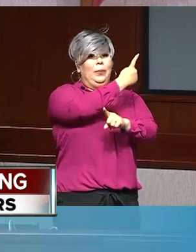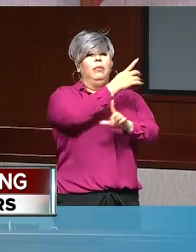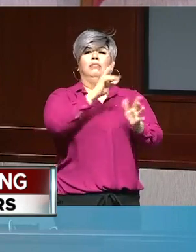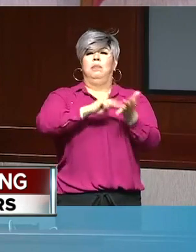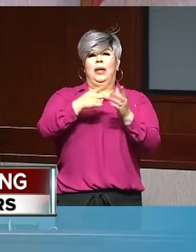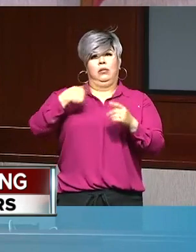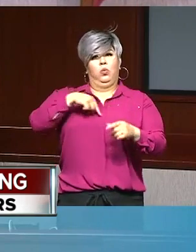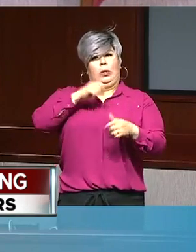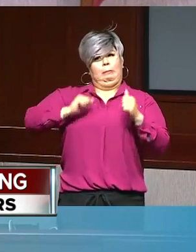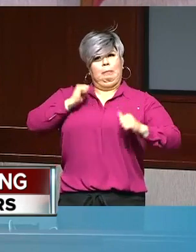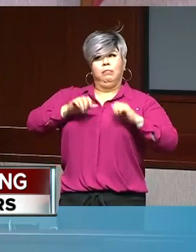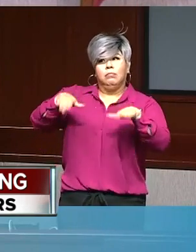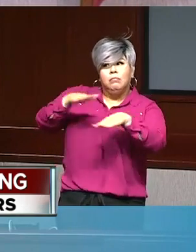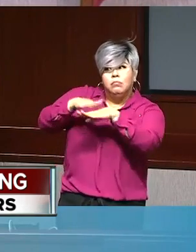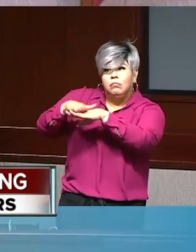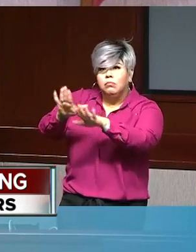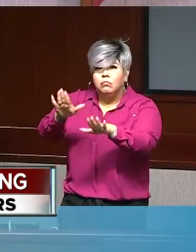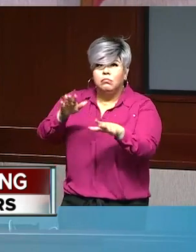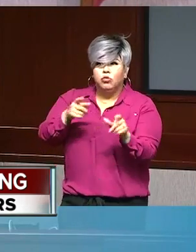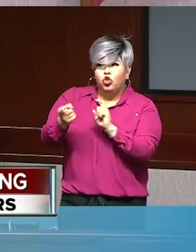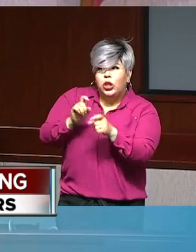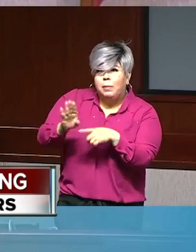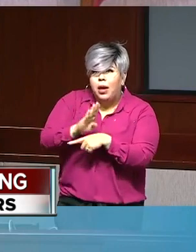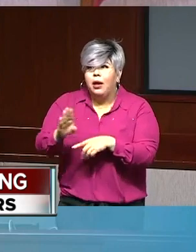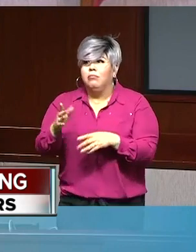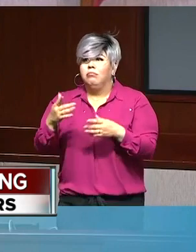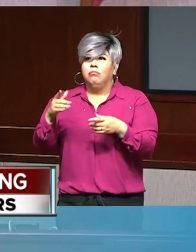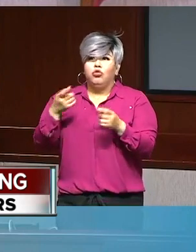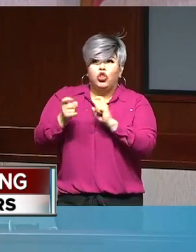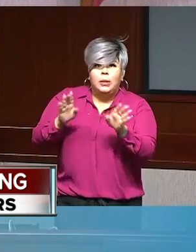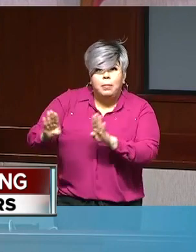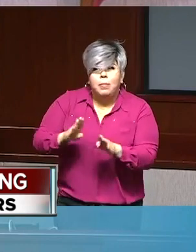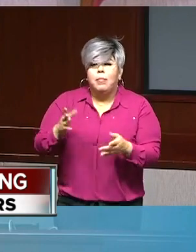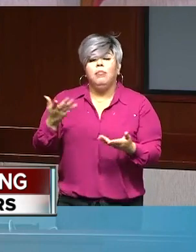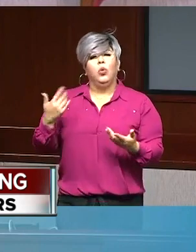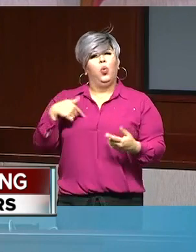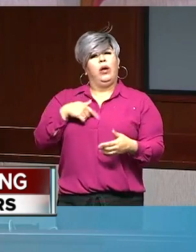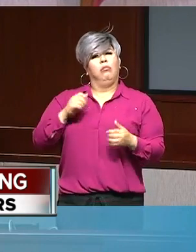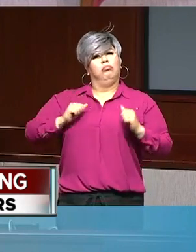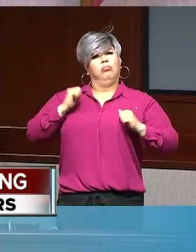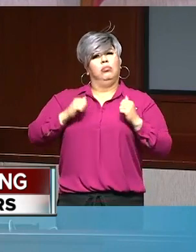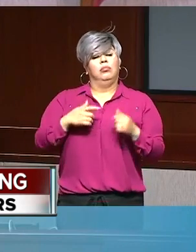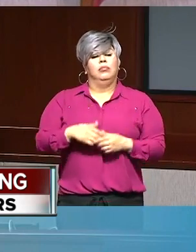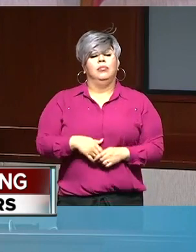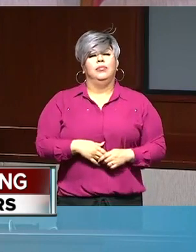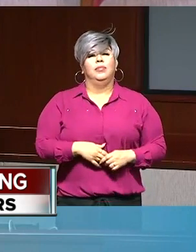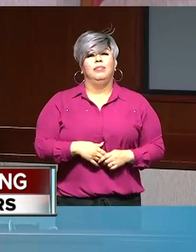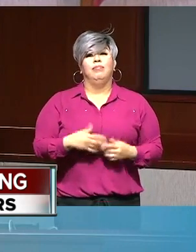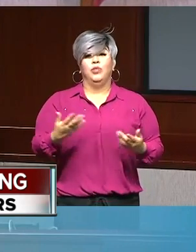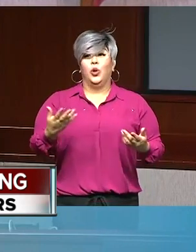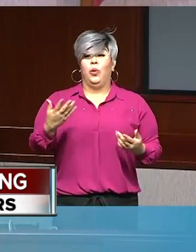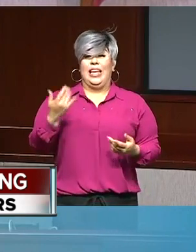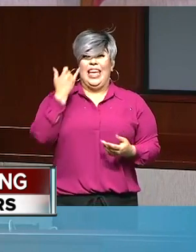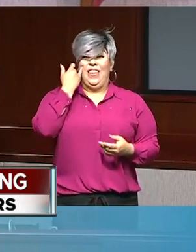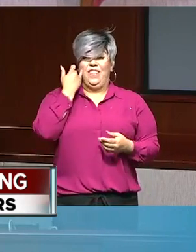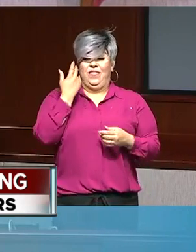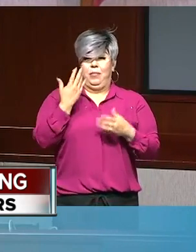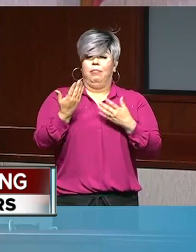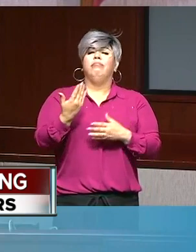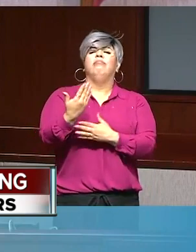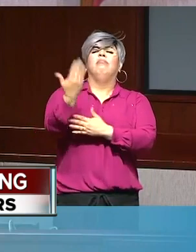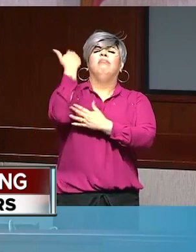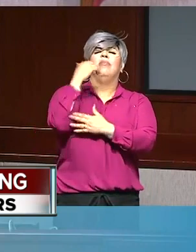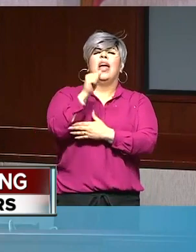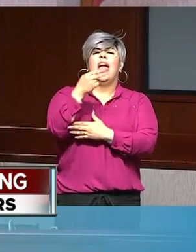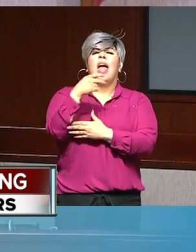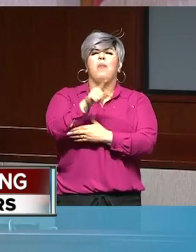at models that we looked at back in April, we would have been well above capacity today and have been in a very